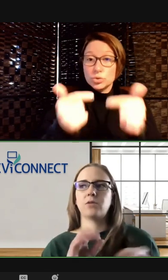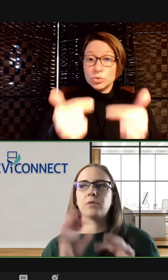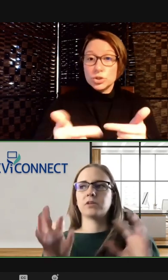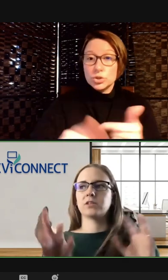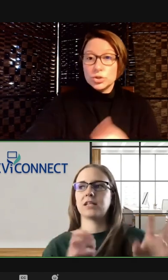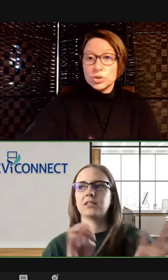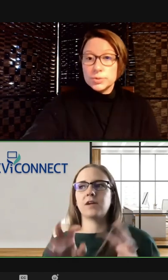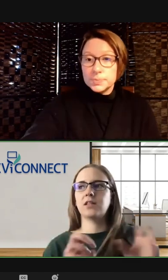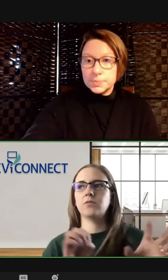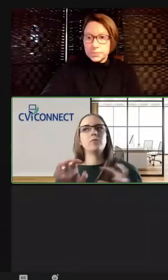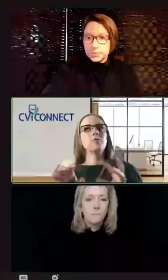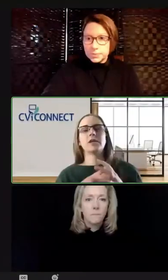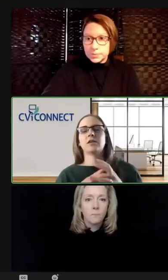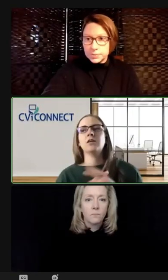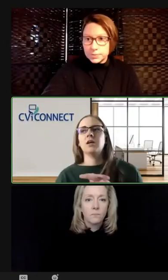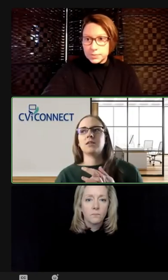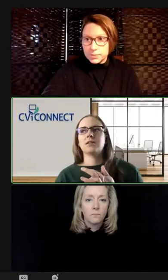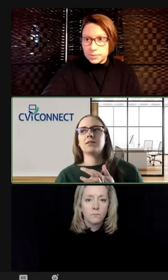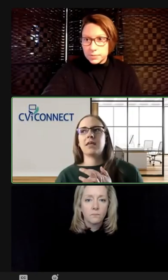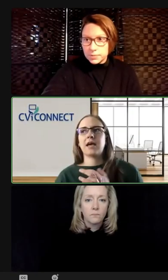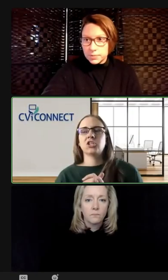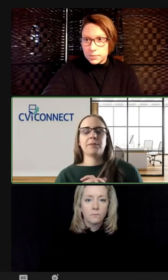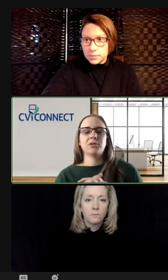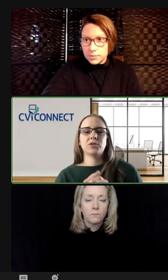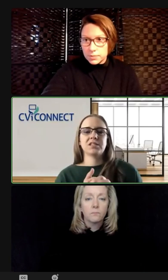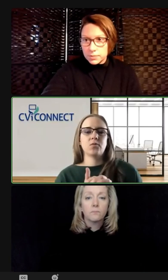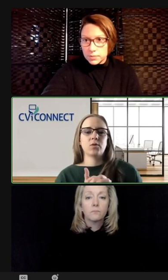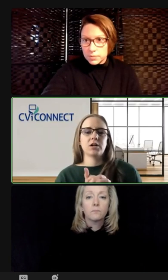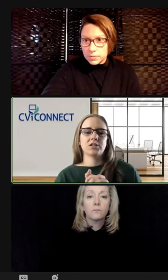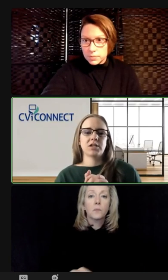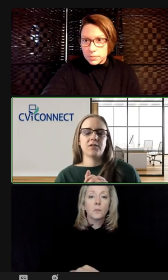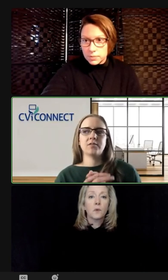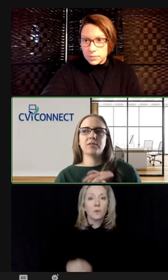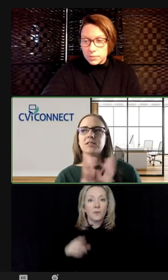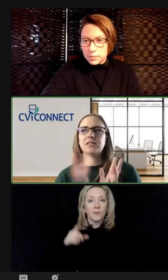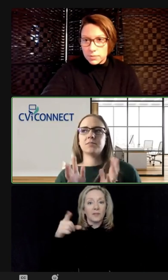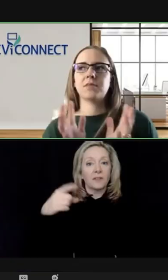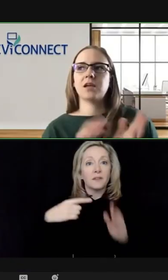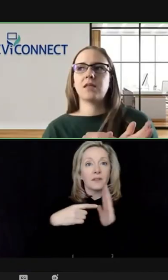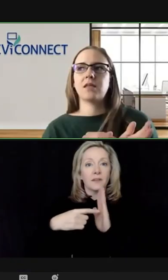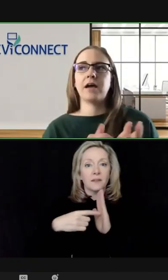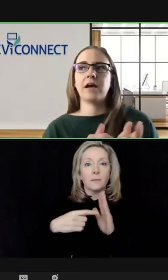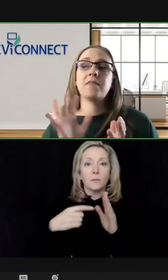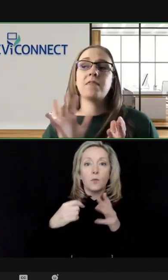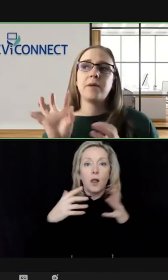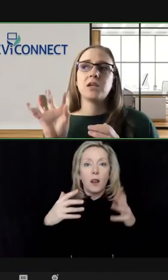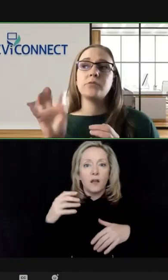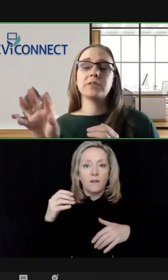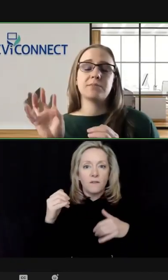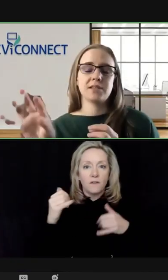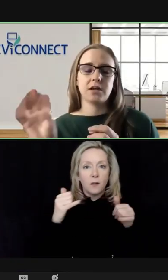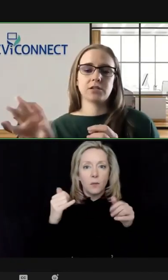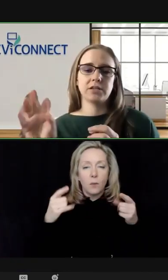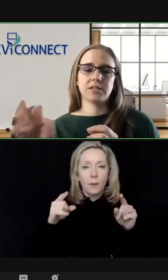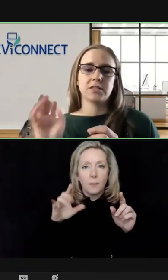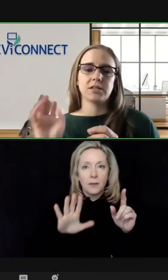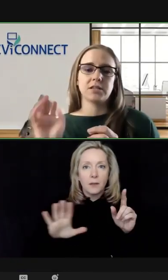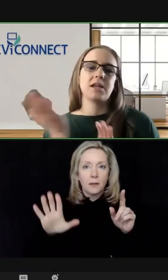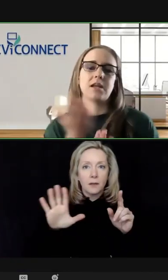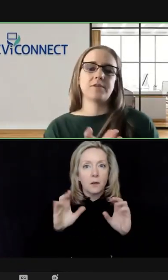on the iPad where there's lots of yellow moving, things like that, just opportunities for her to kind of see something and then move on. And then I might use some of